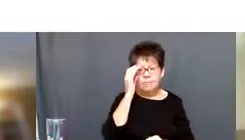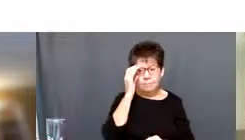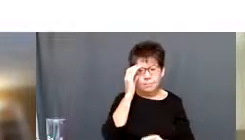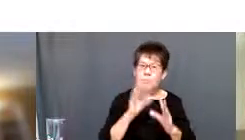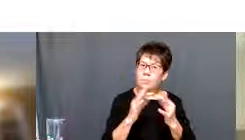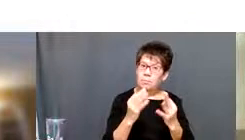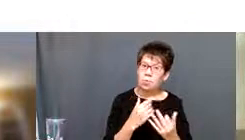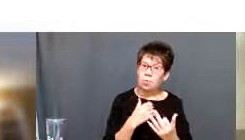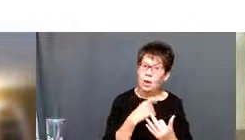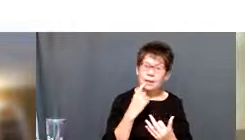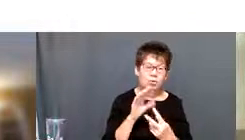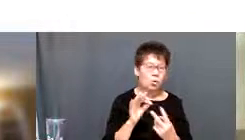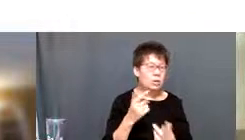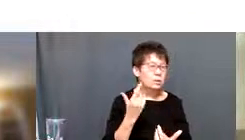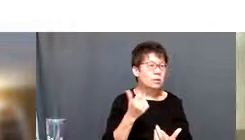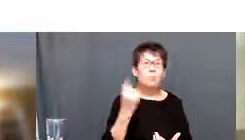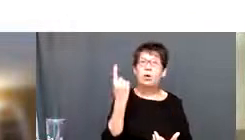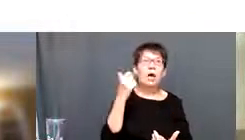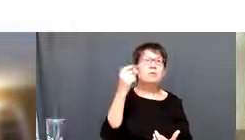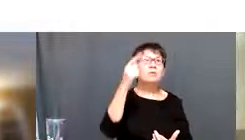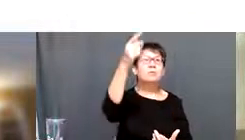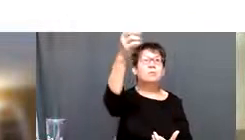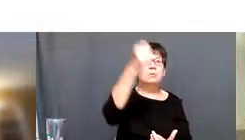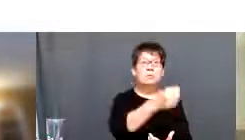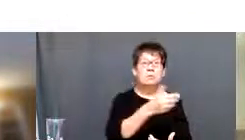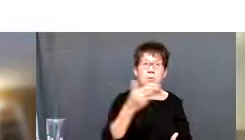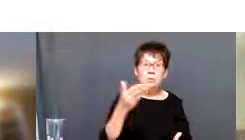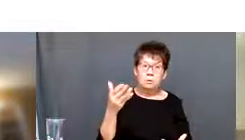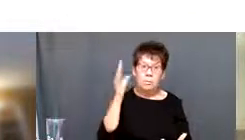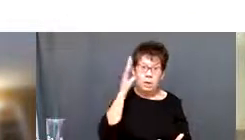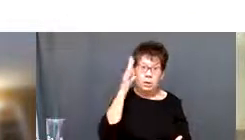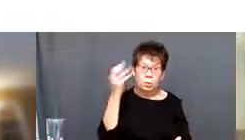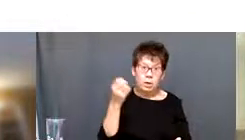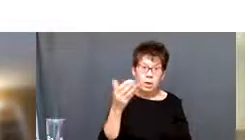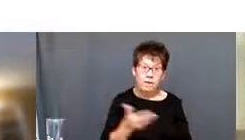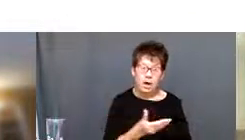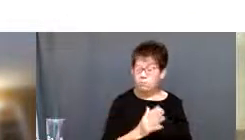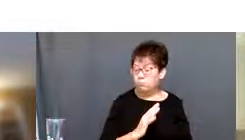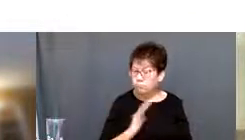of inviting anyone they would like that can help support them to make these decisions and make this